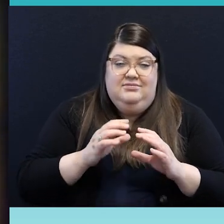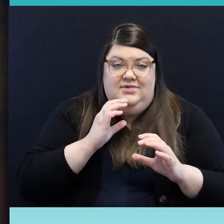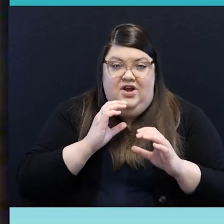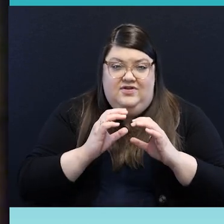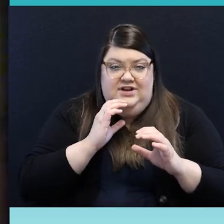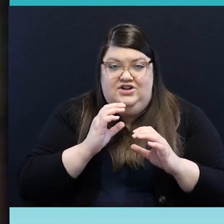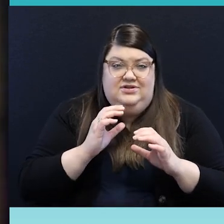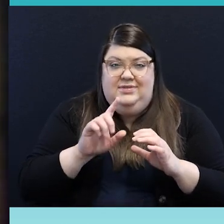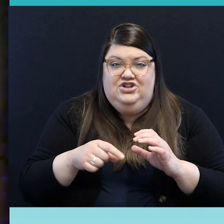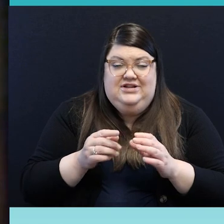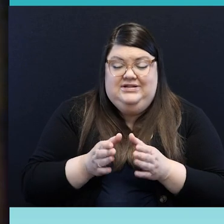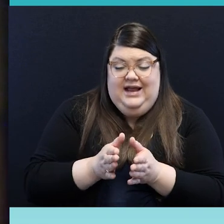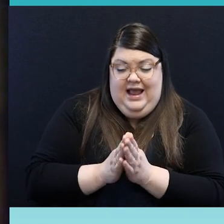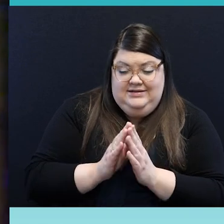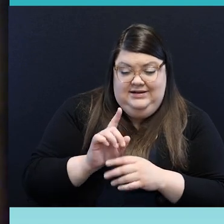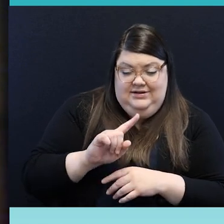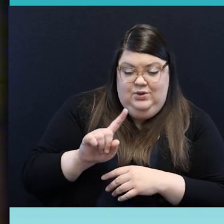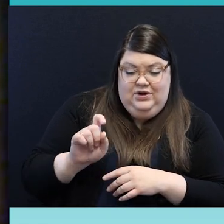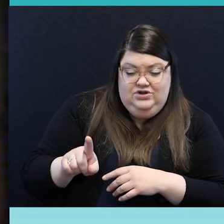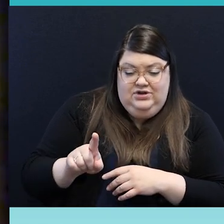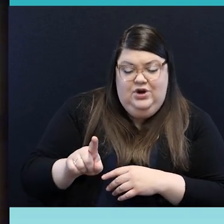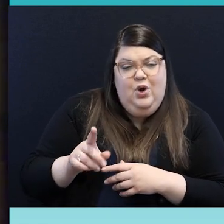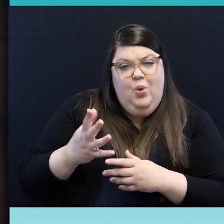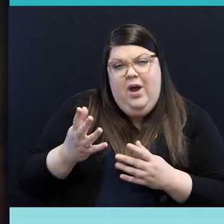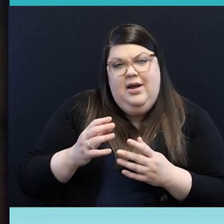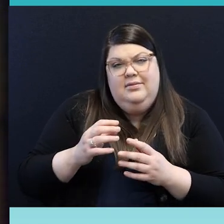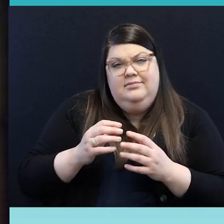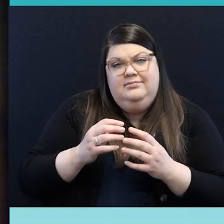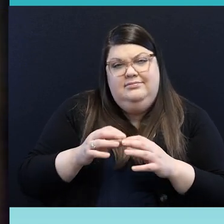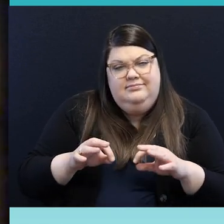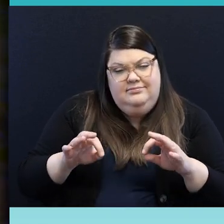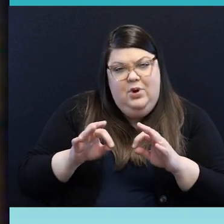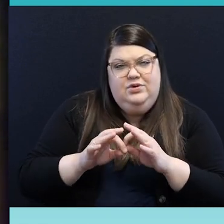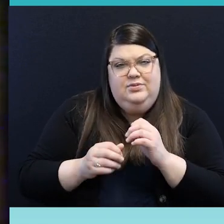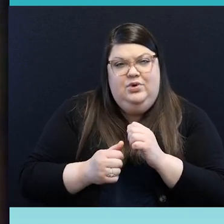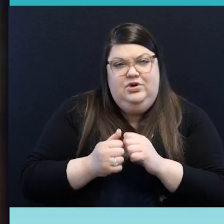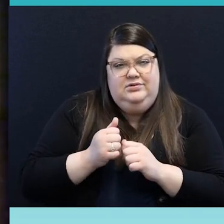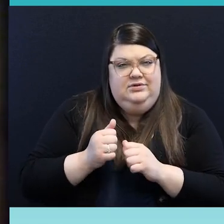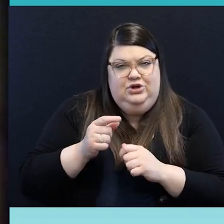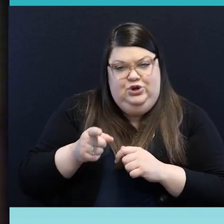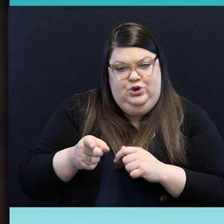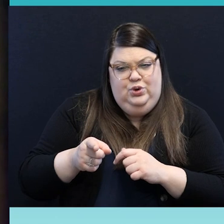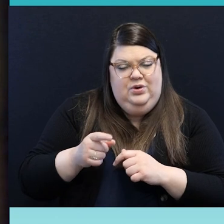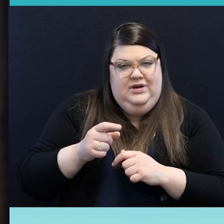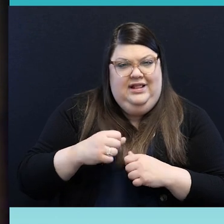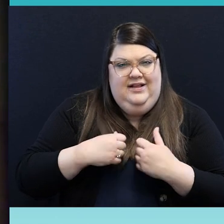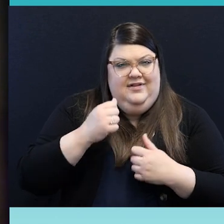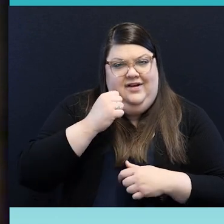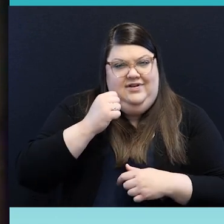conversation by just asking the question, what matters most to you in living your life every single